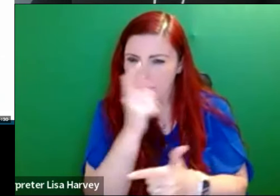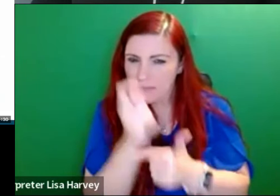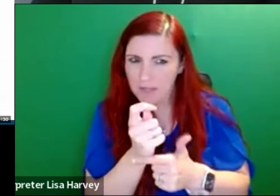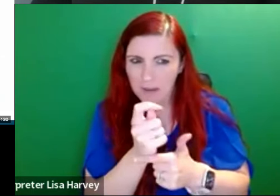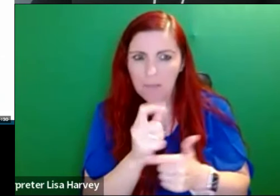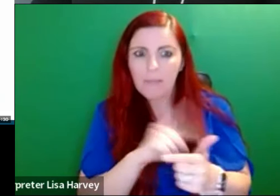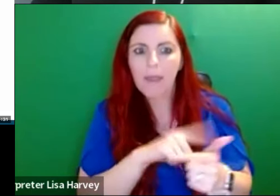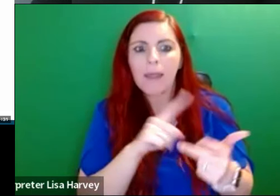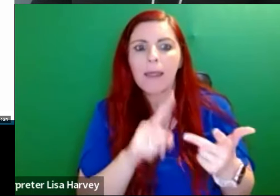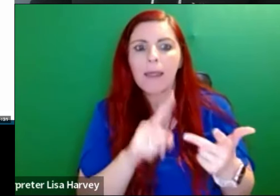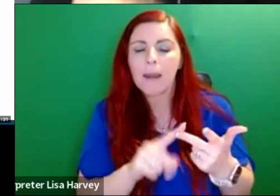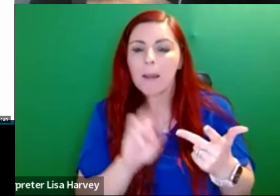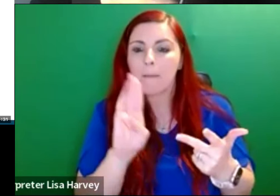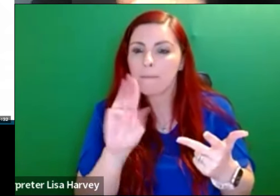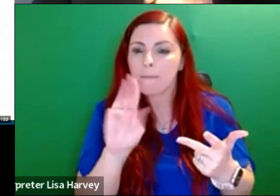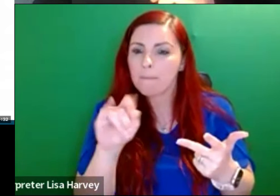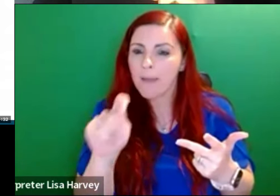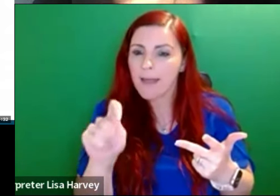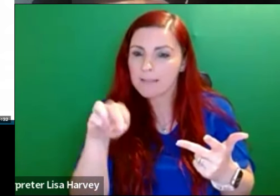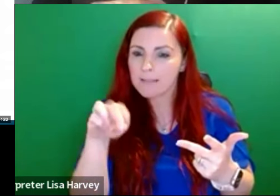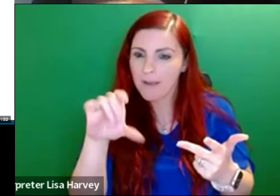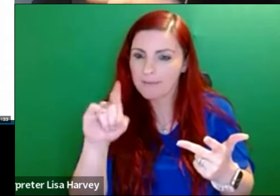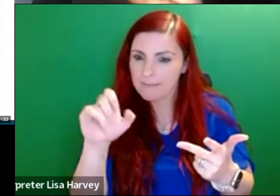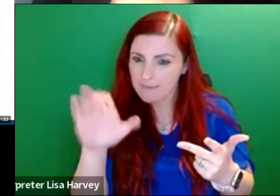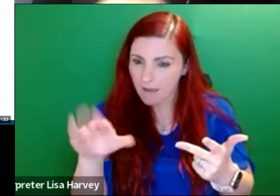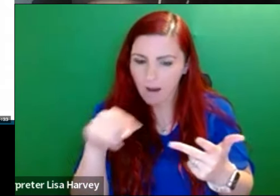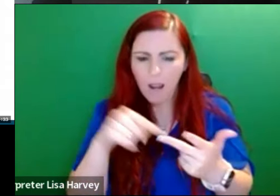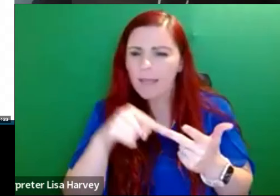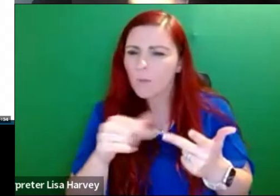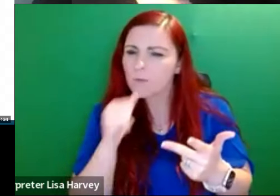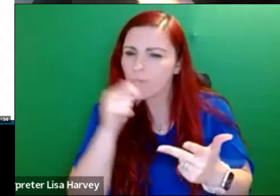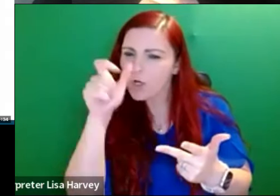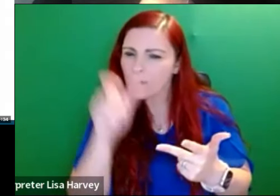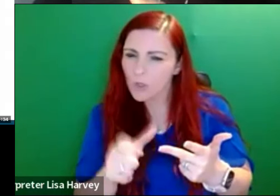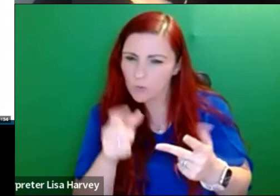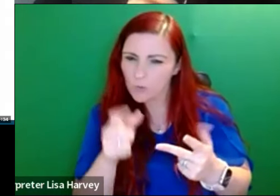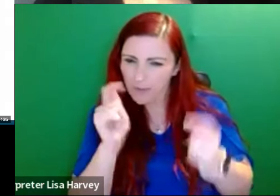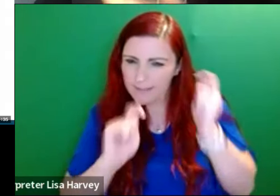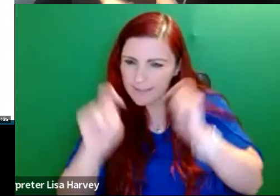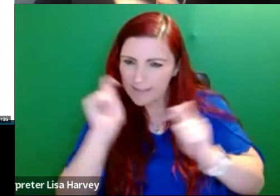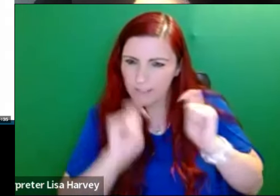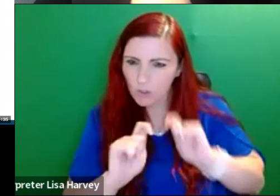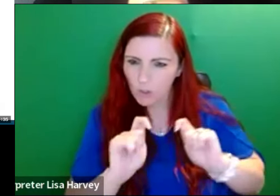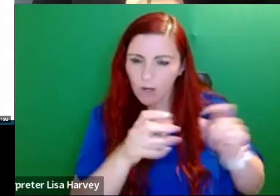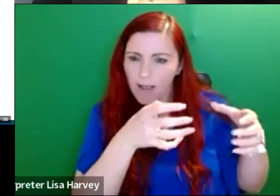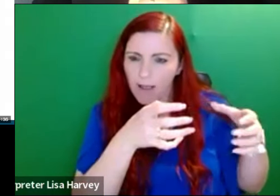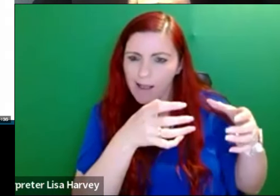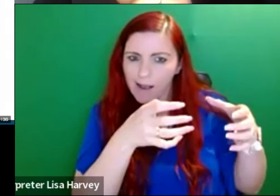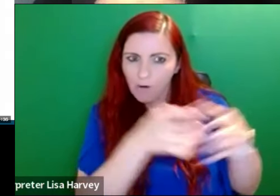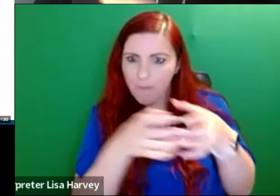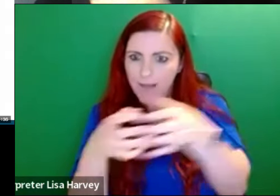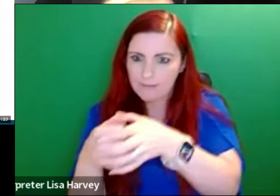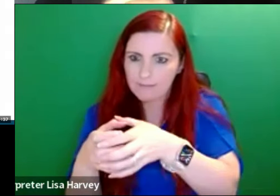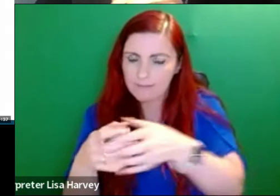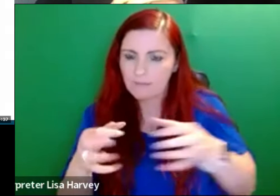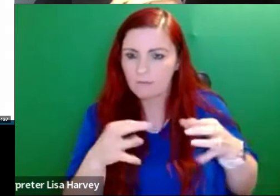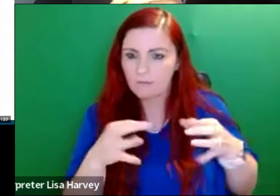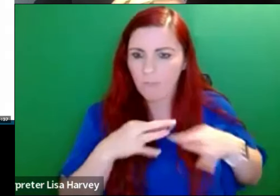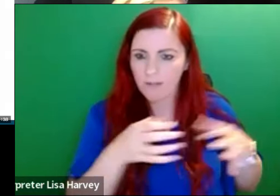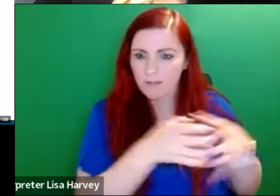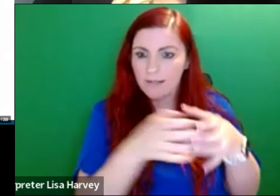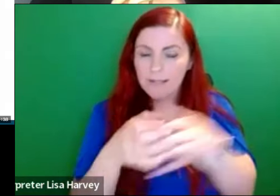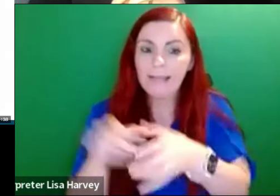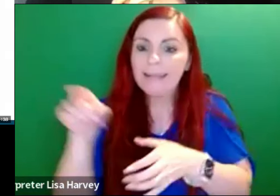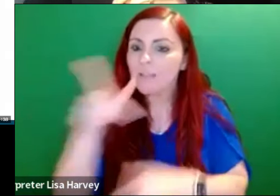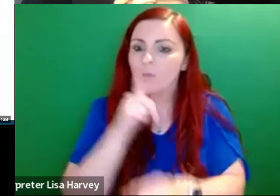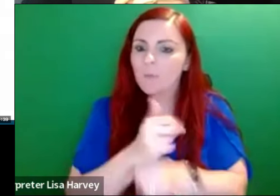Pat MacDonald, he was the first person to look at grammatical classes. He looked at classifying verbs in his PhD